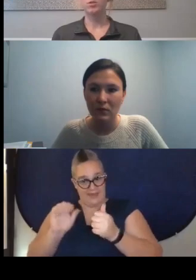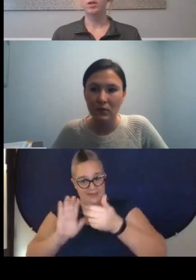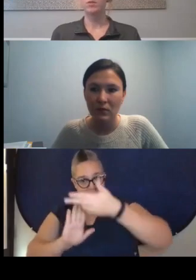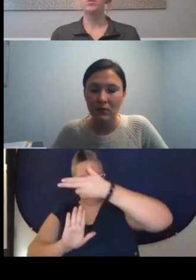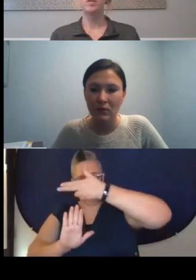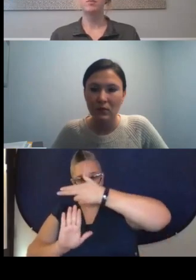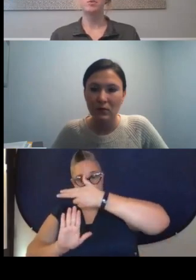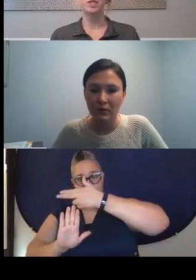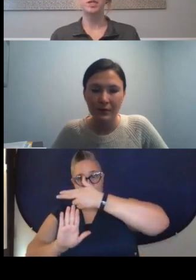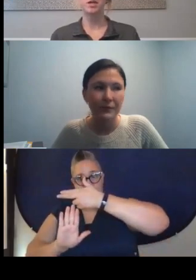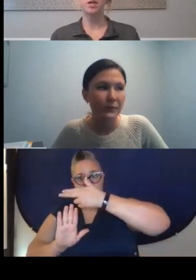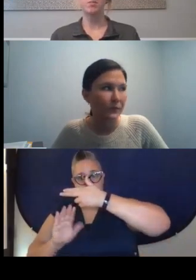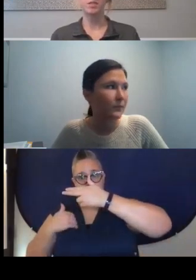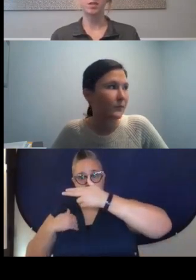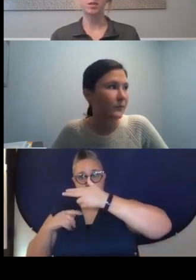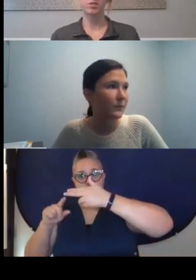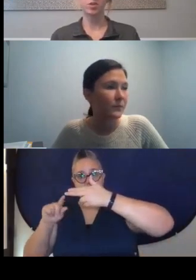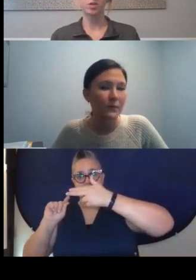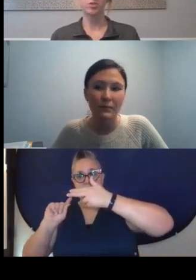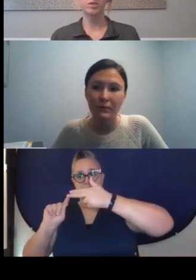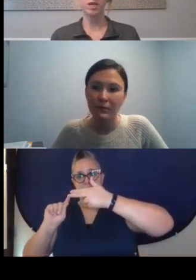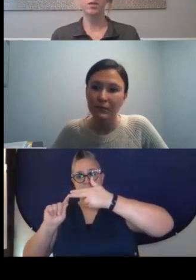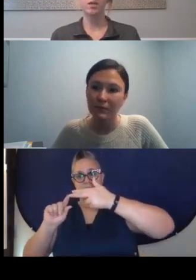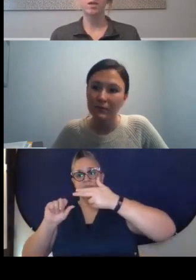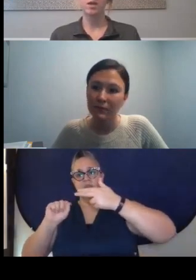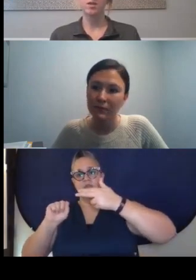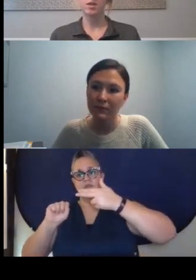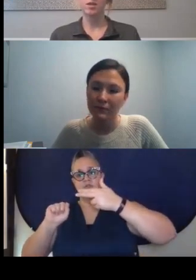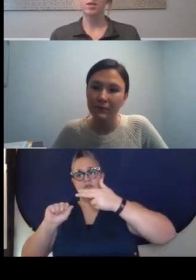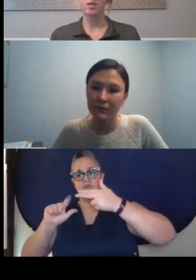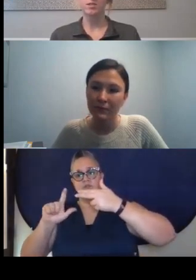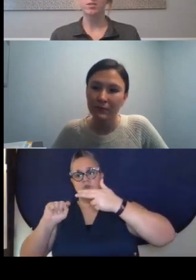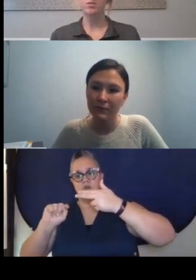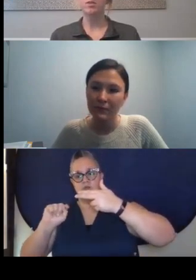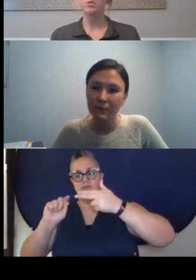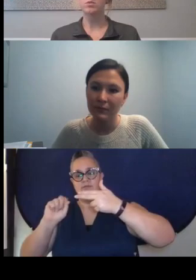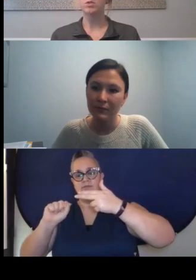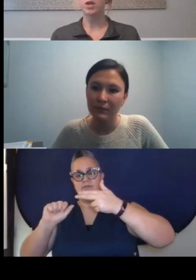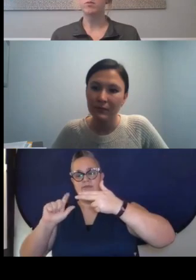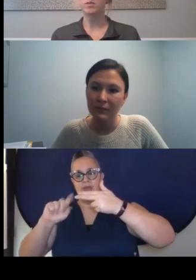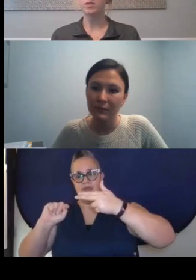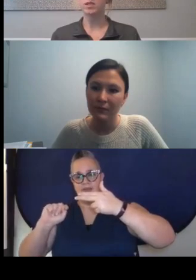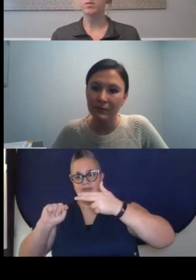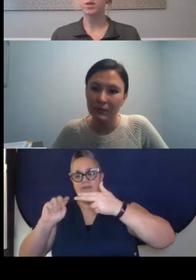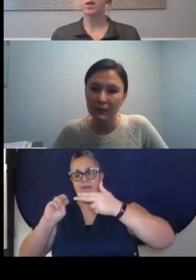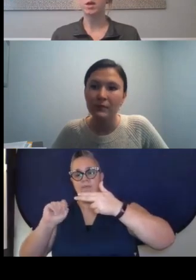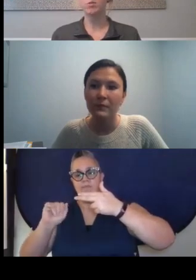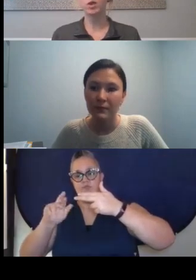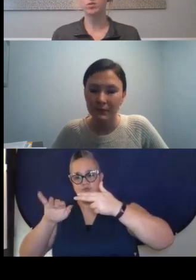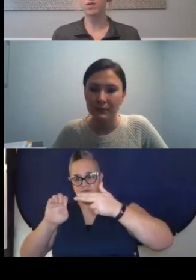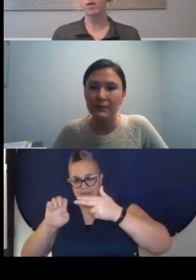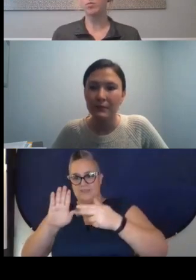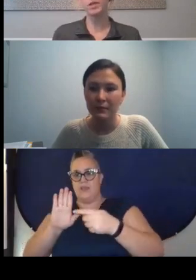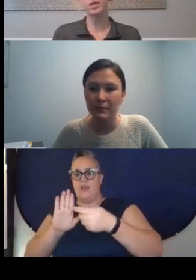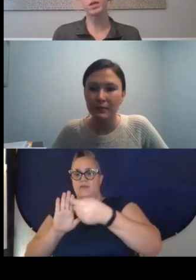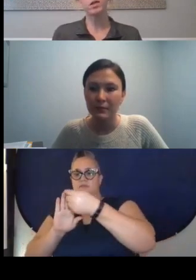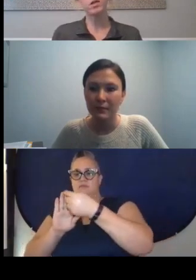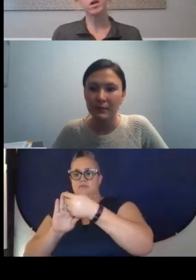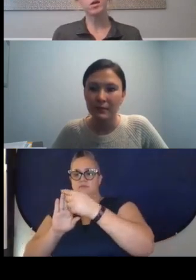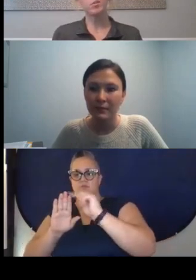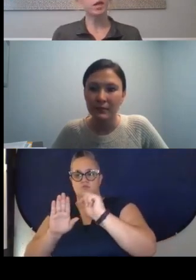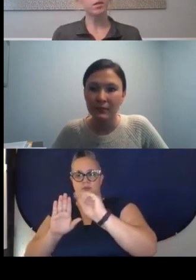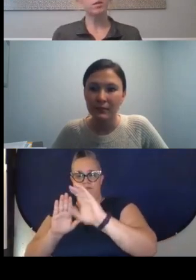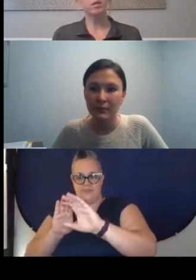So we do have Sault Ste. Marie, that's on our construction side. And then I think our next closest would be Traverse City. We also have